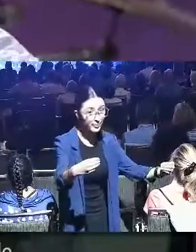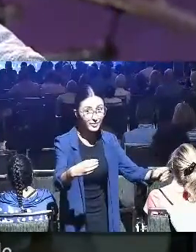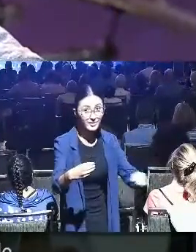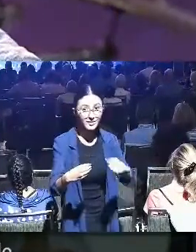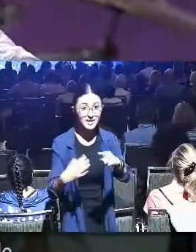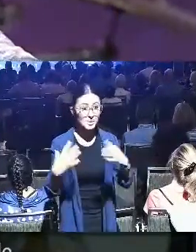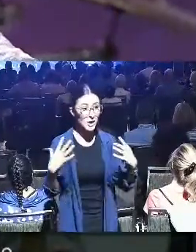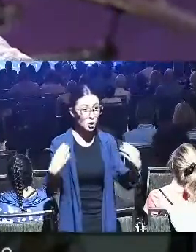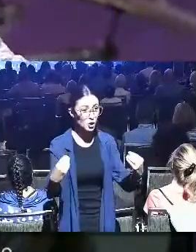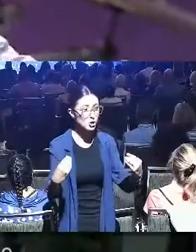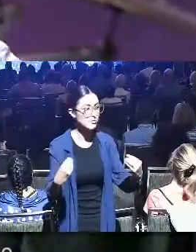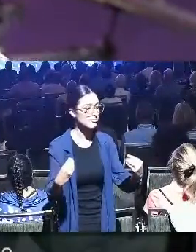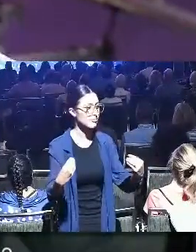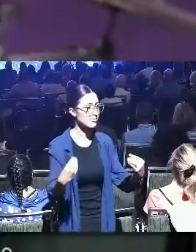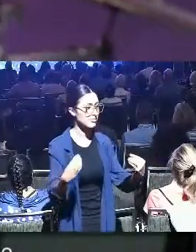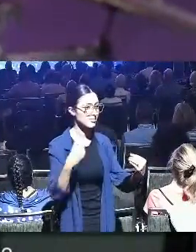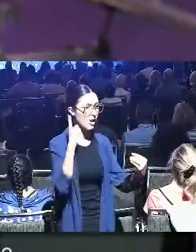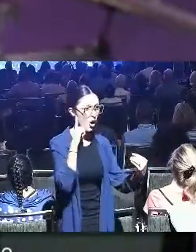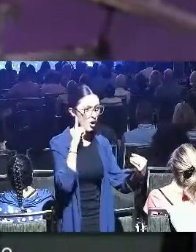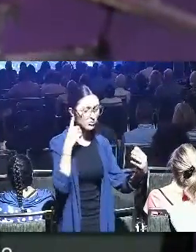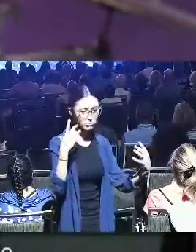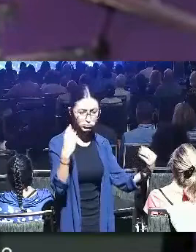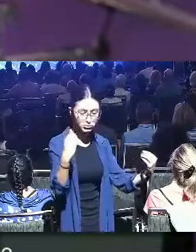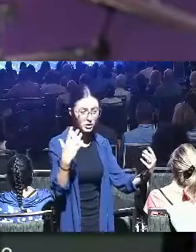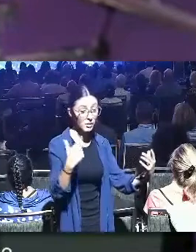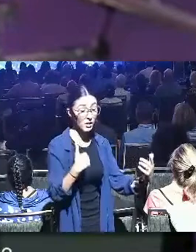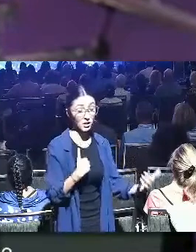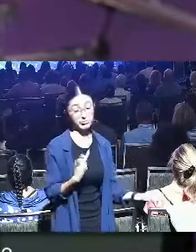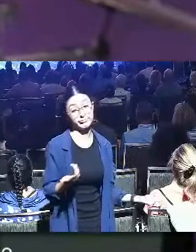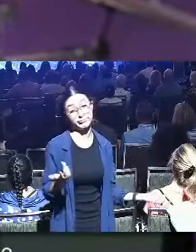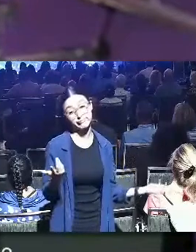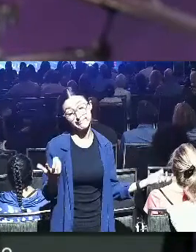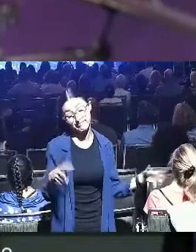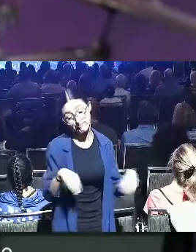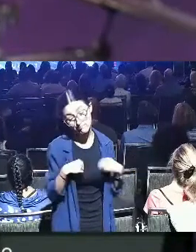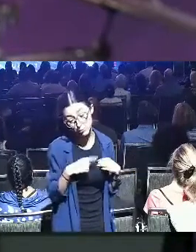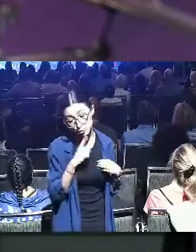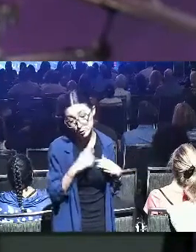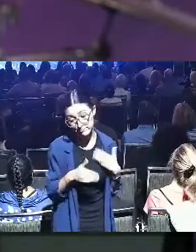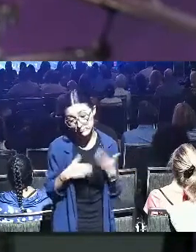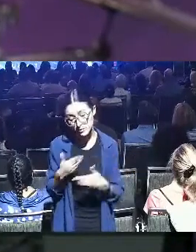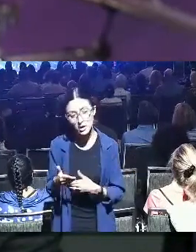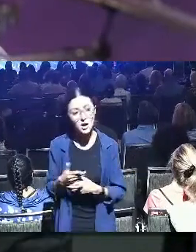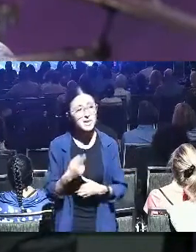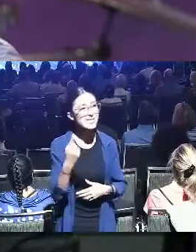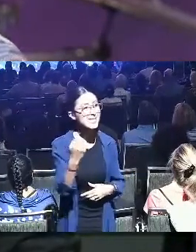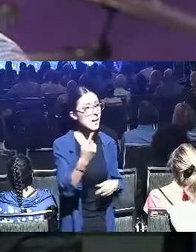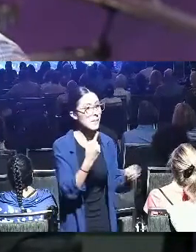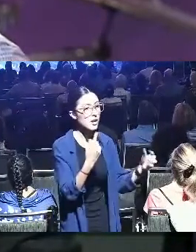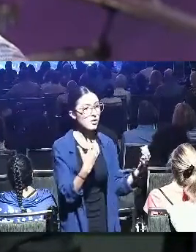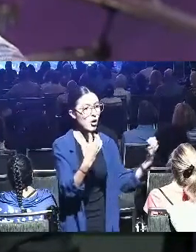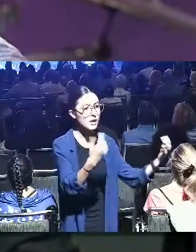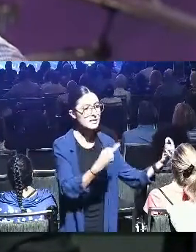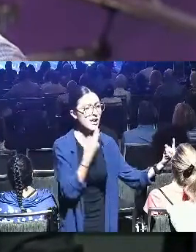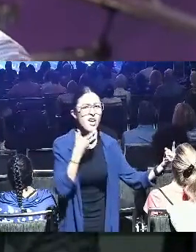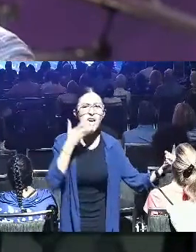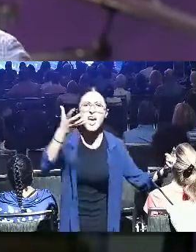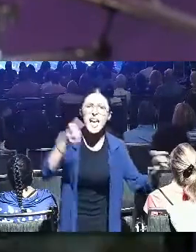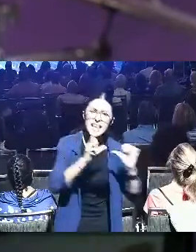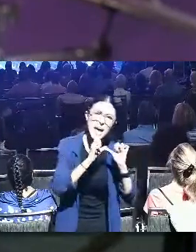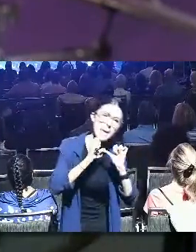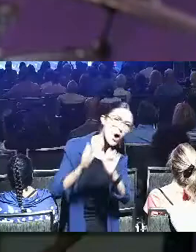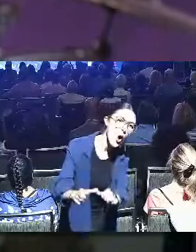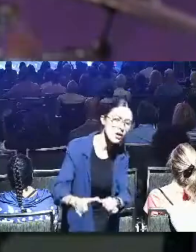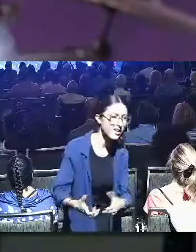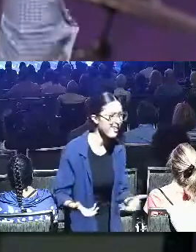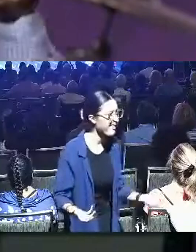worked, and then I was like, well, hey, we gave it our best shot. And someone from the audience yelled, keep going, bro. I'm like, but we don't have